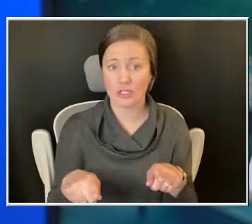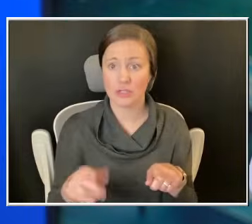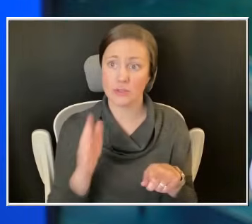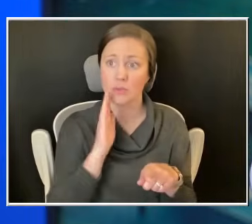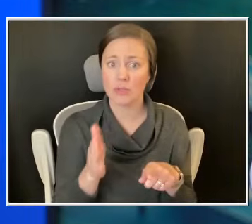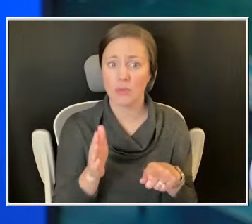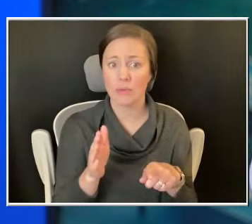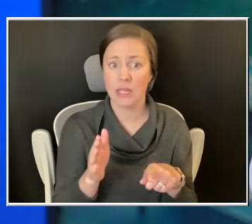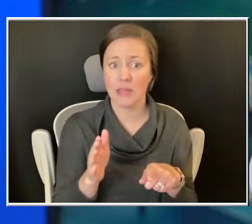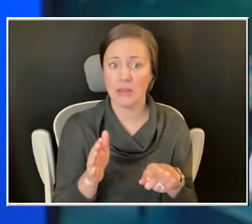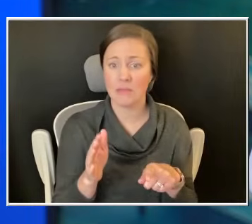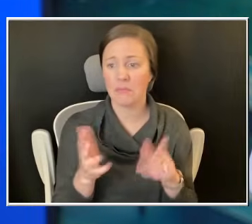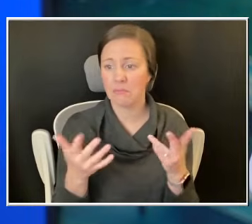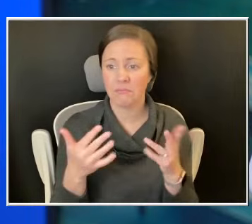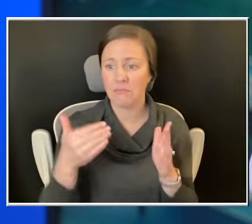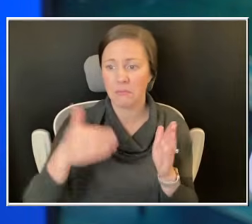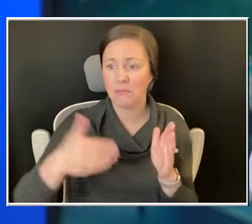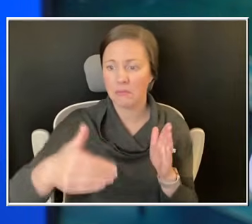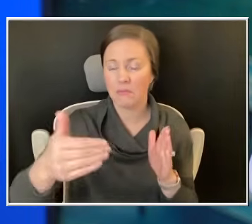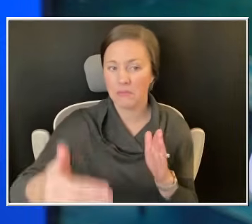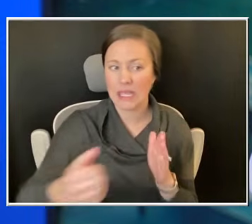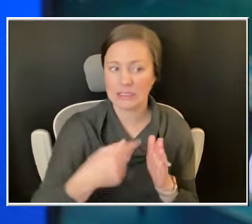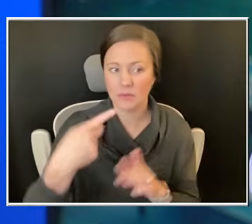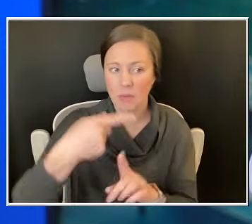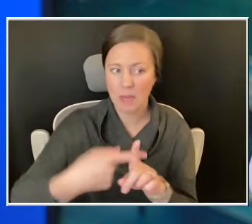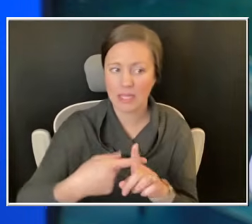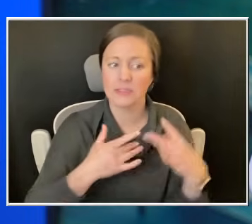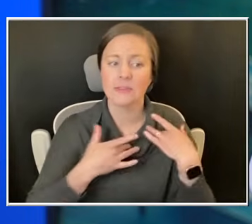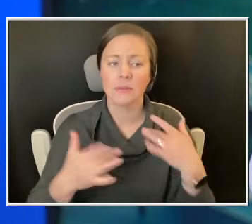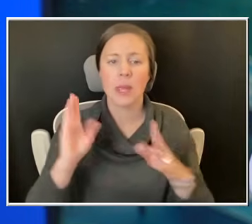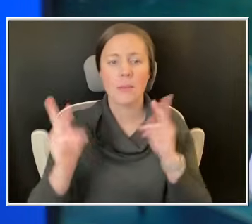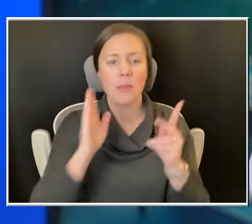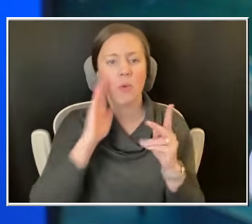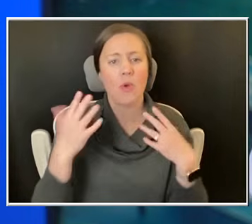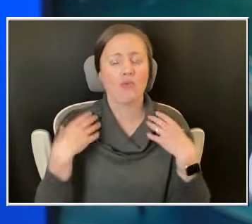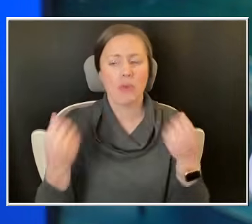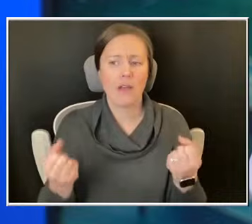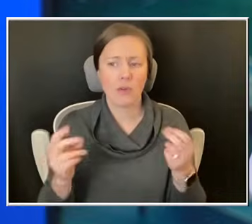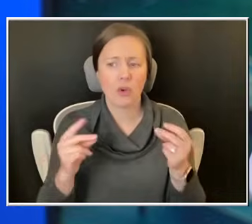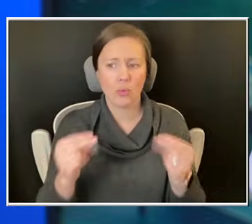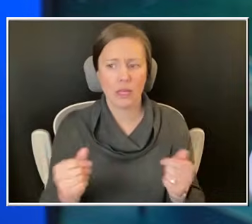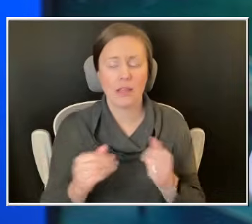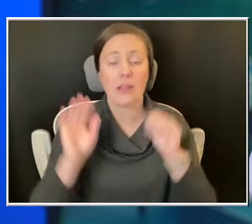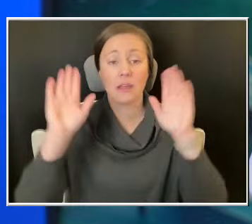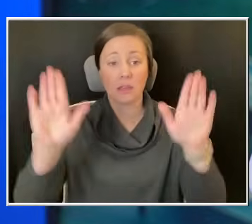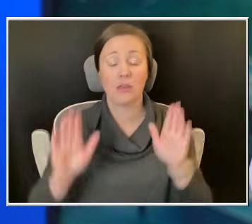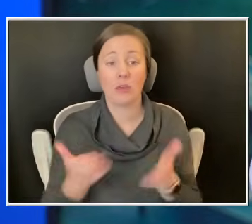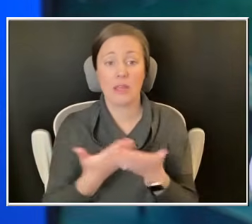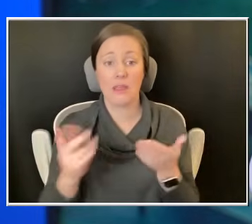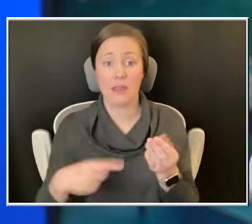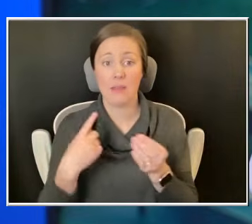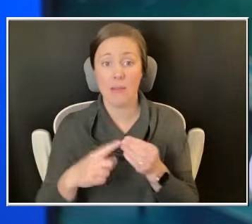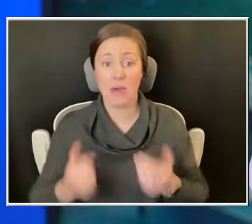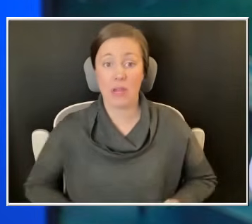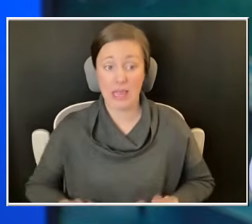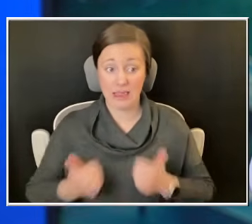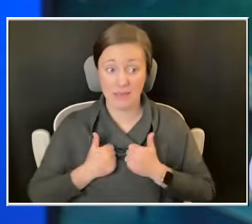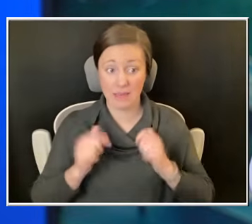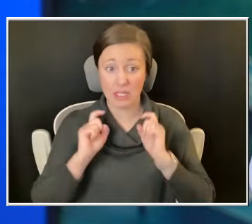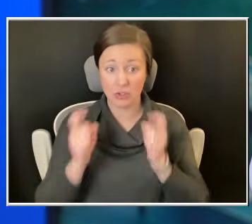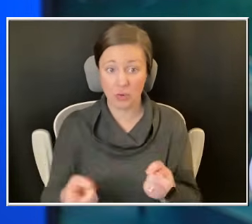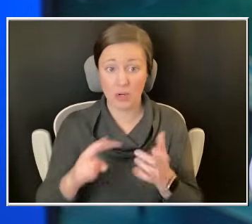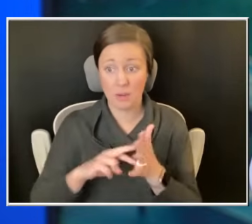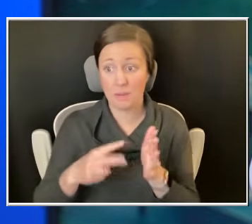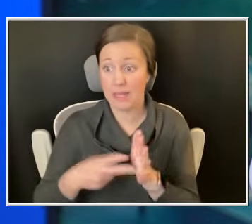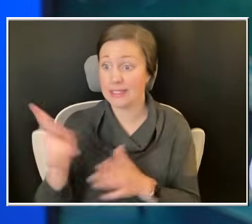coming months, then generally people recover pretty quickly. The great thing about a living donor is that that kidney will generally work